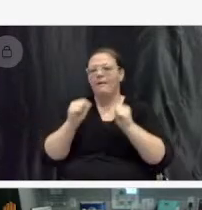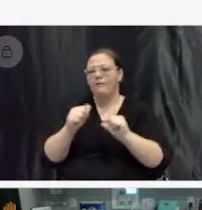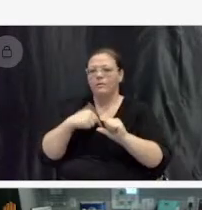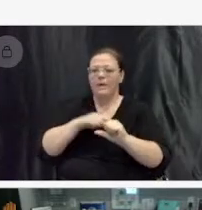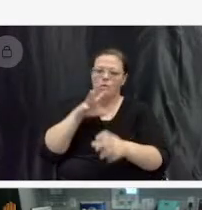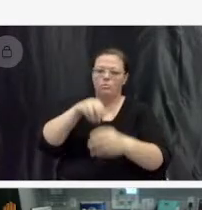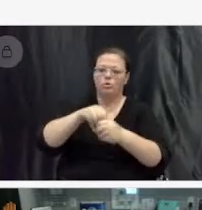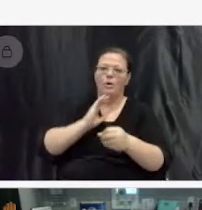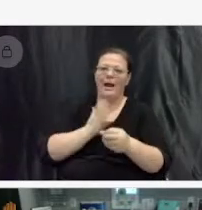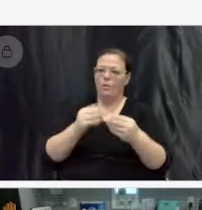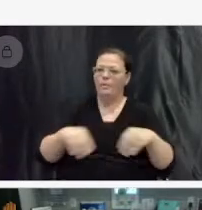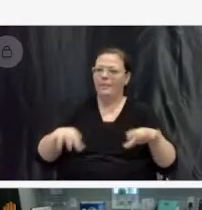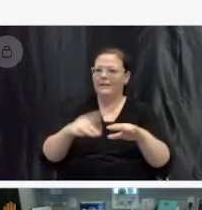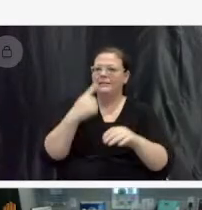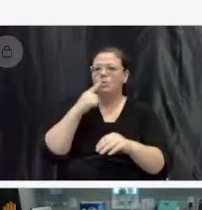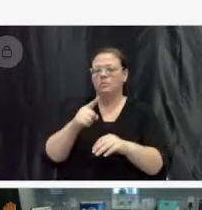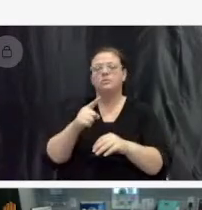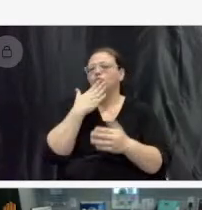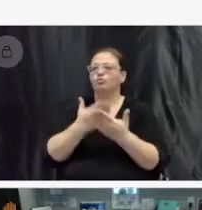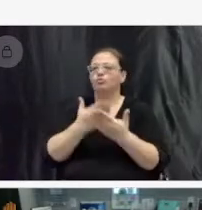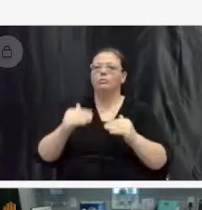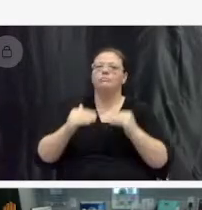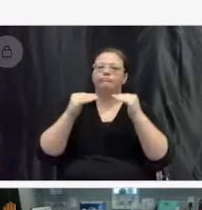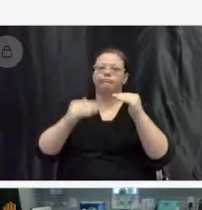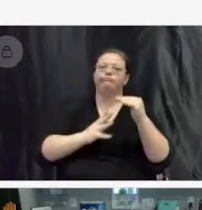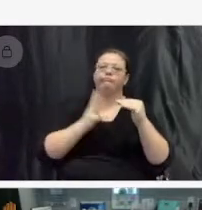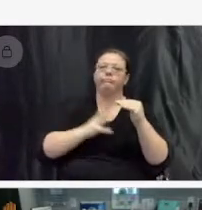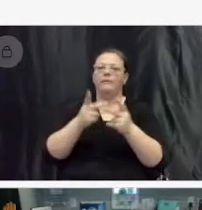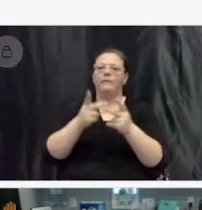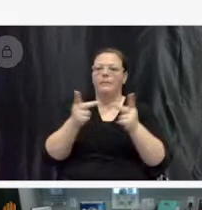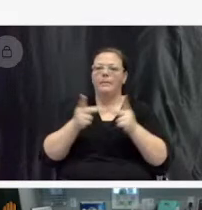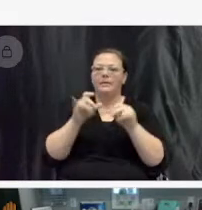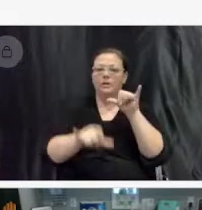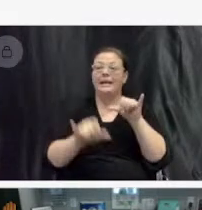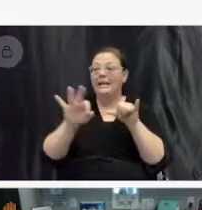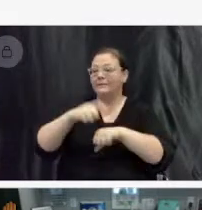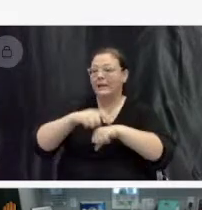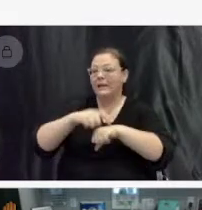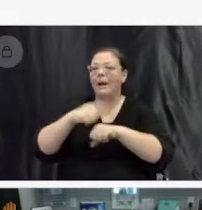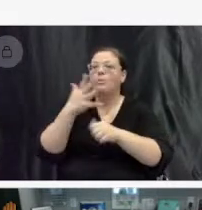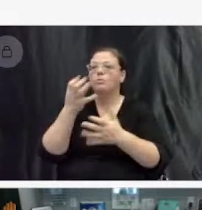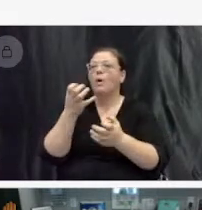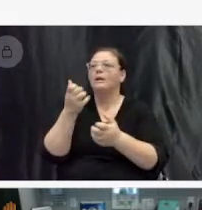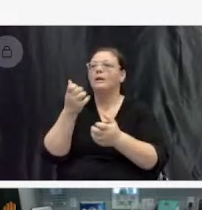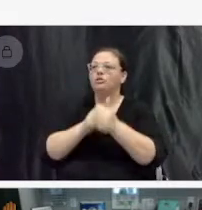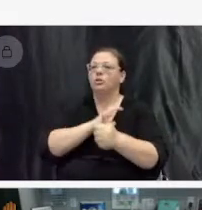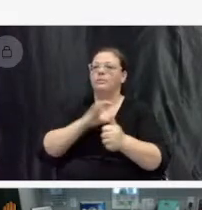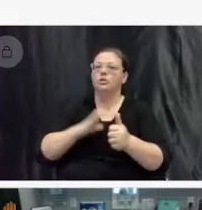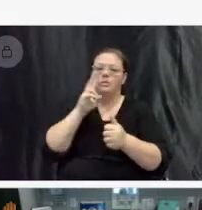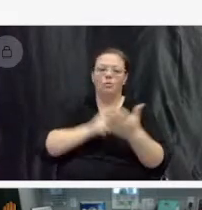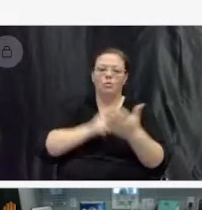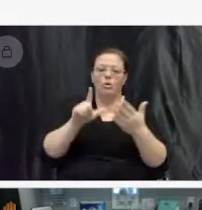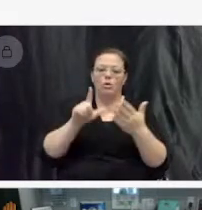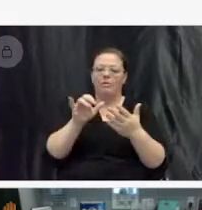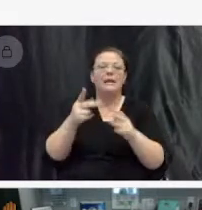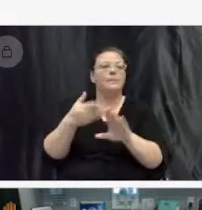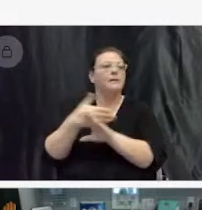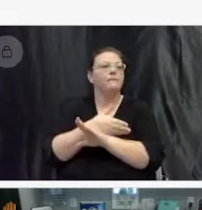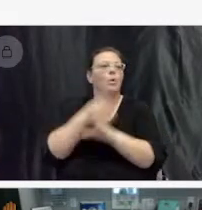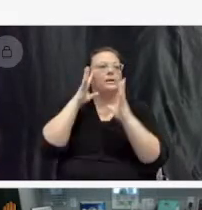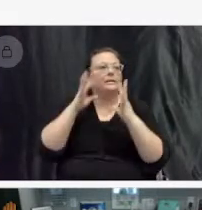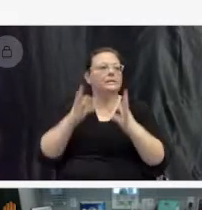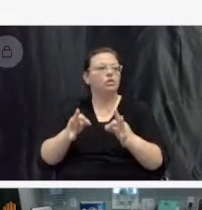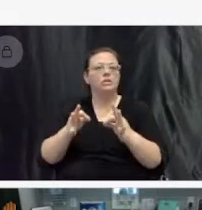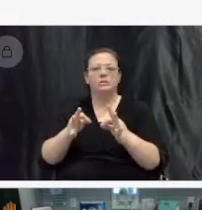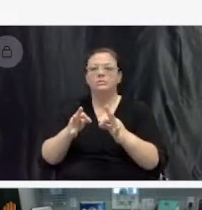our place to make it a truly elevated stay. If we have time, I would love for each commissioner to review these links before a decision is